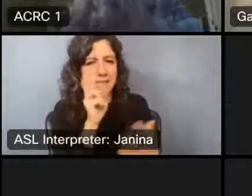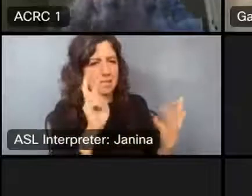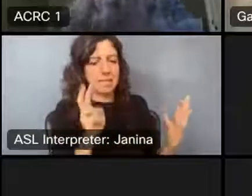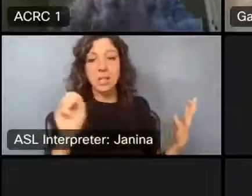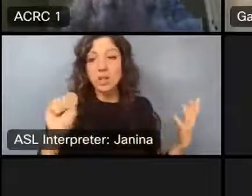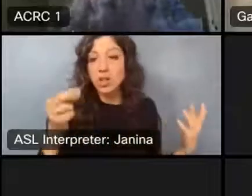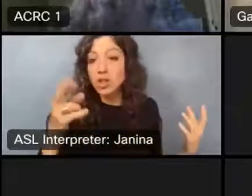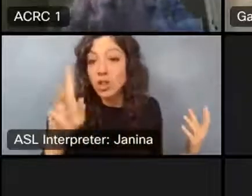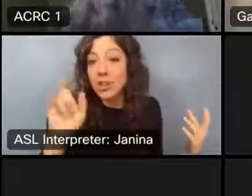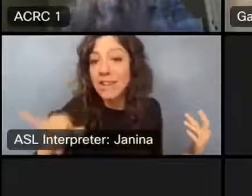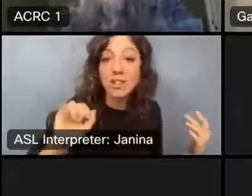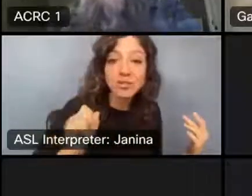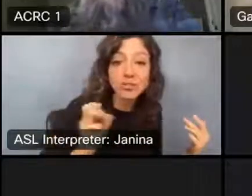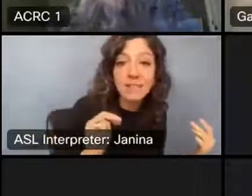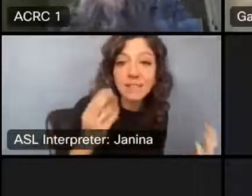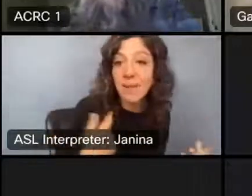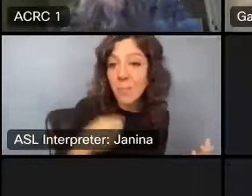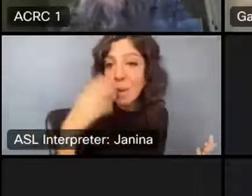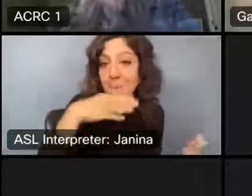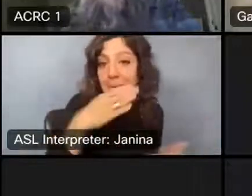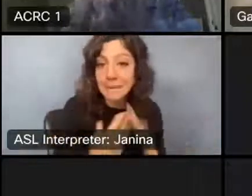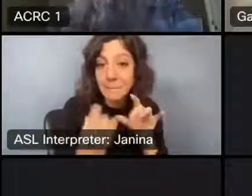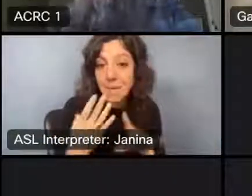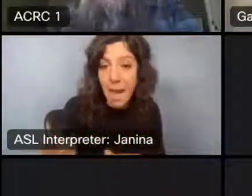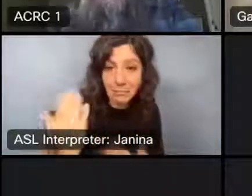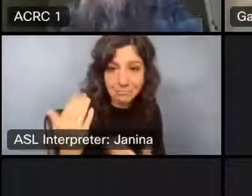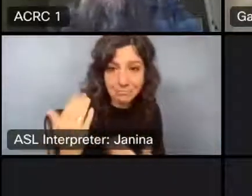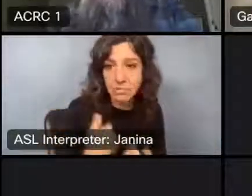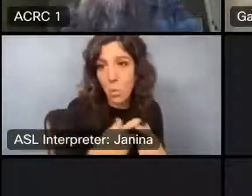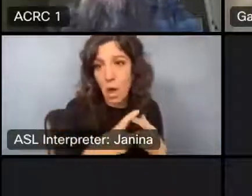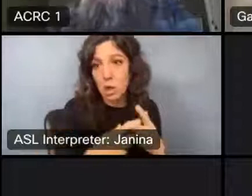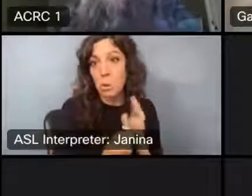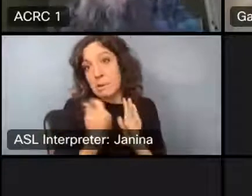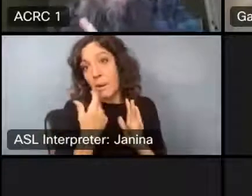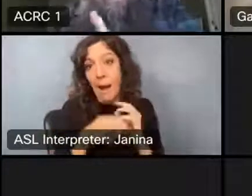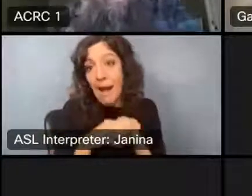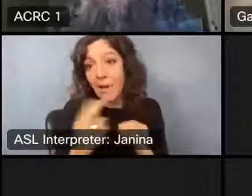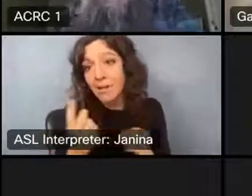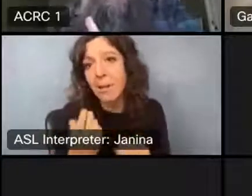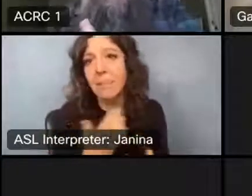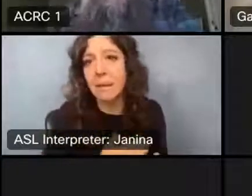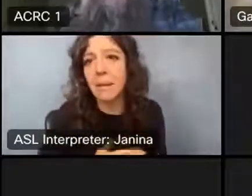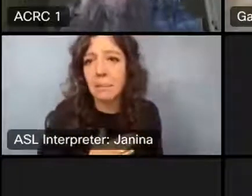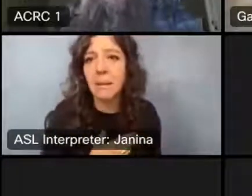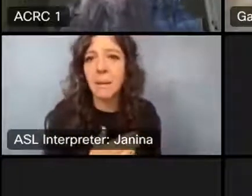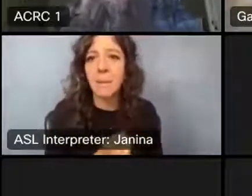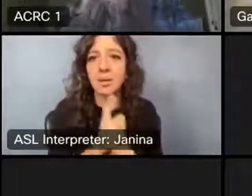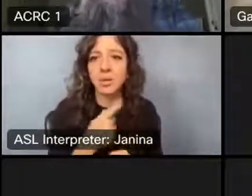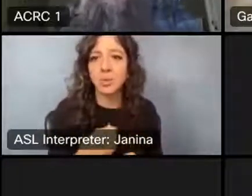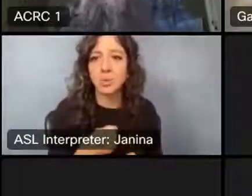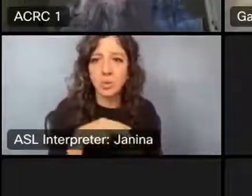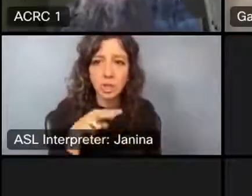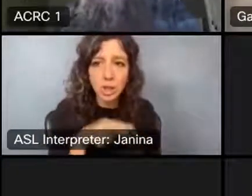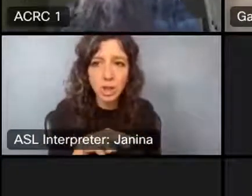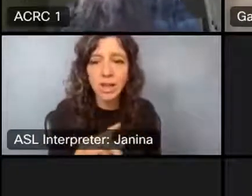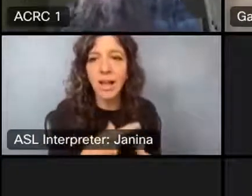was something type of feedback that we missed or something that we want to take out of it or whatever, that we just give it a look. And then Monday we can look at